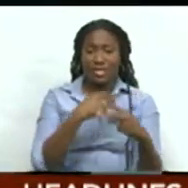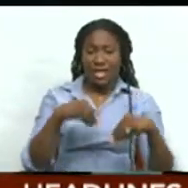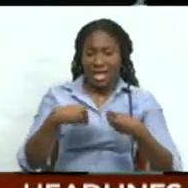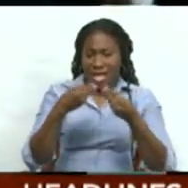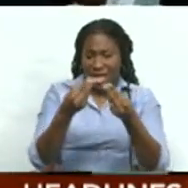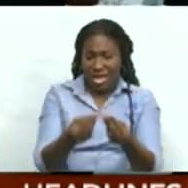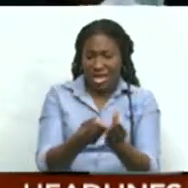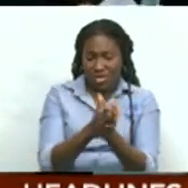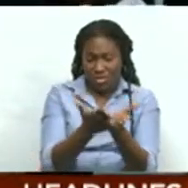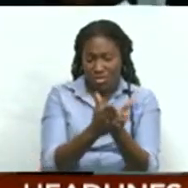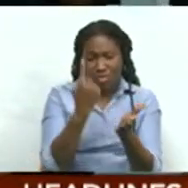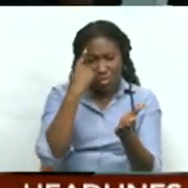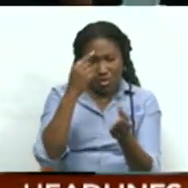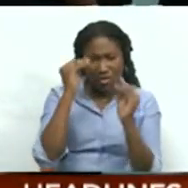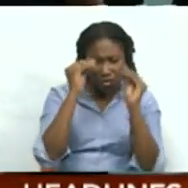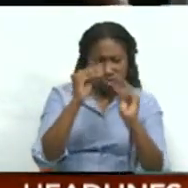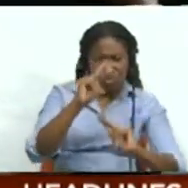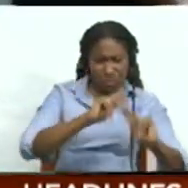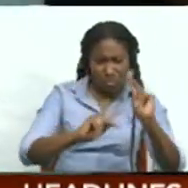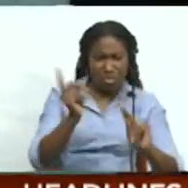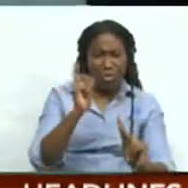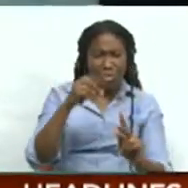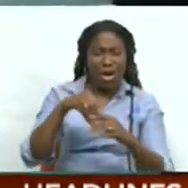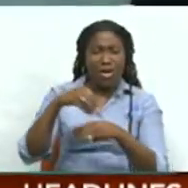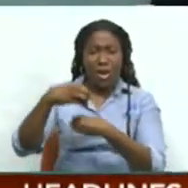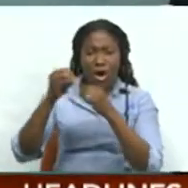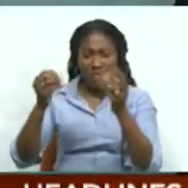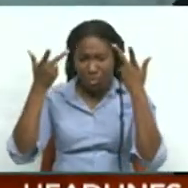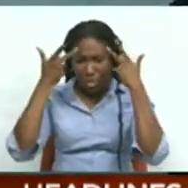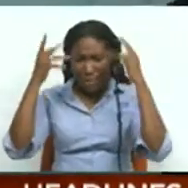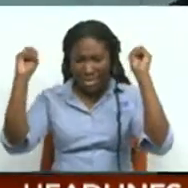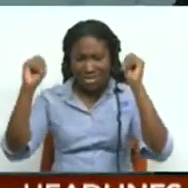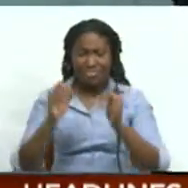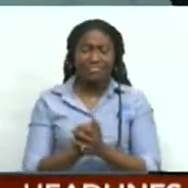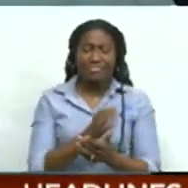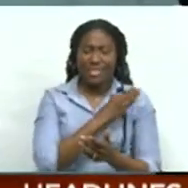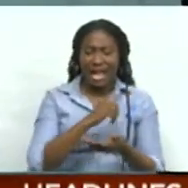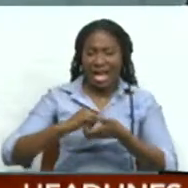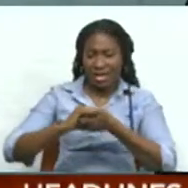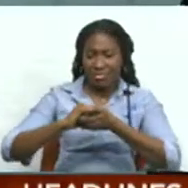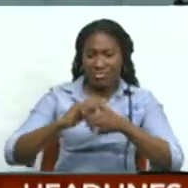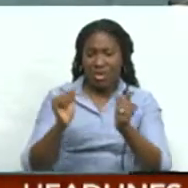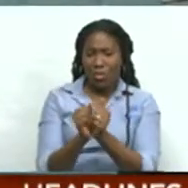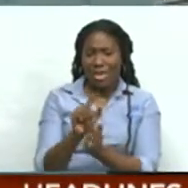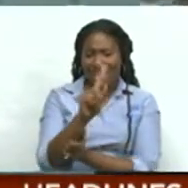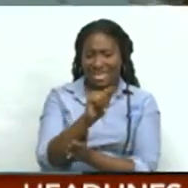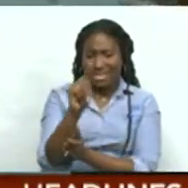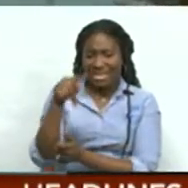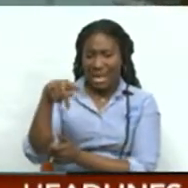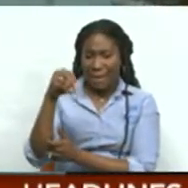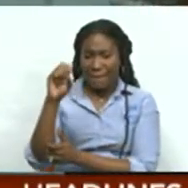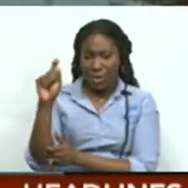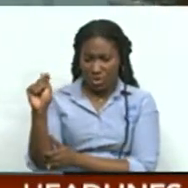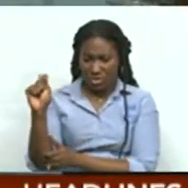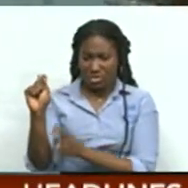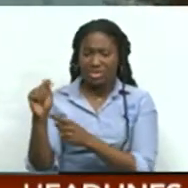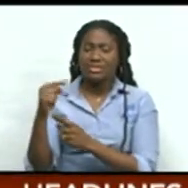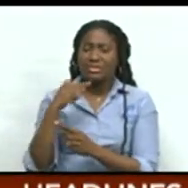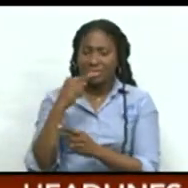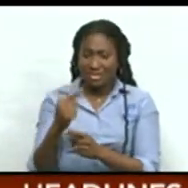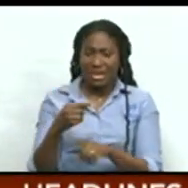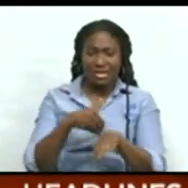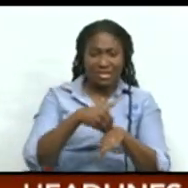at the Office of the Prime Minister. In a collaborative effort with TT Post, these brochures that detail warning signs and